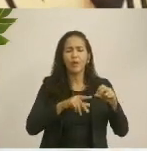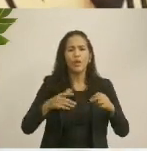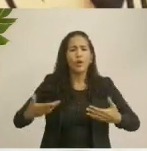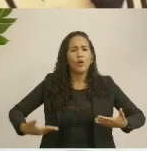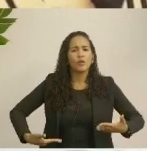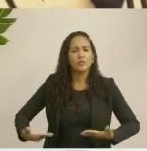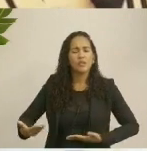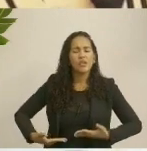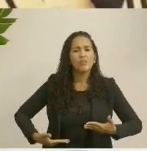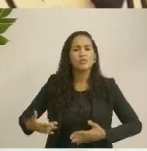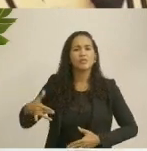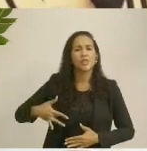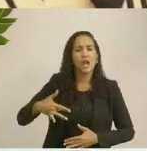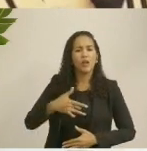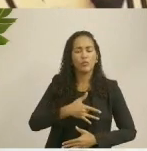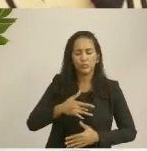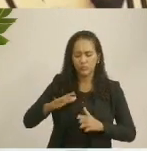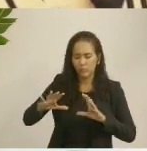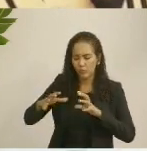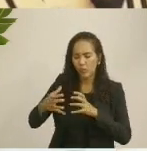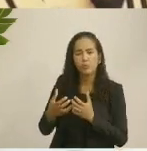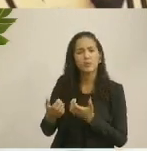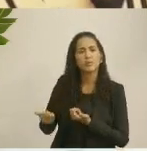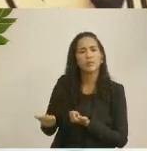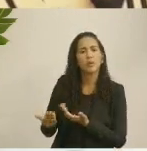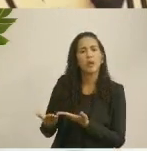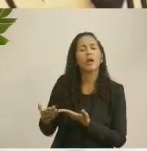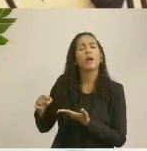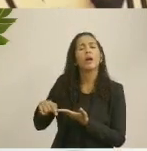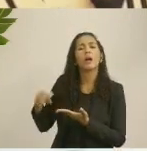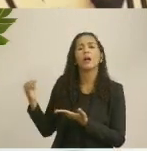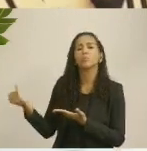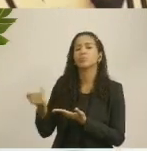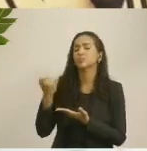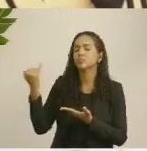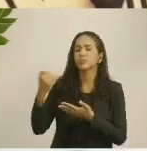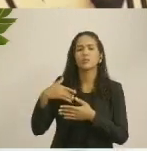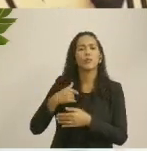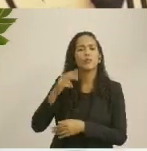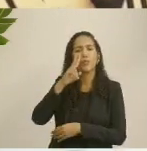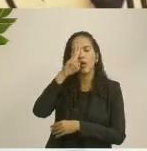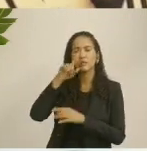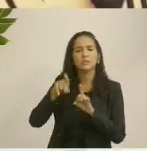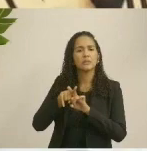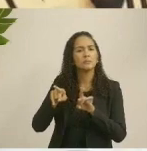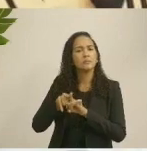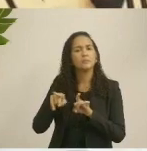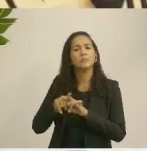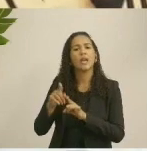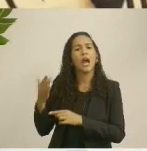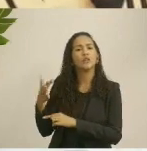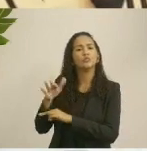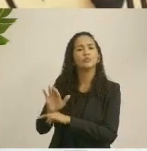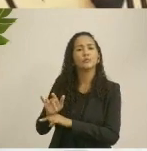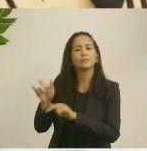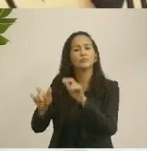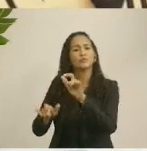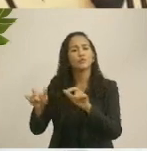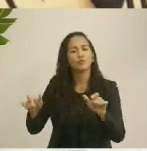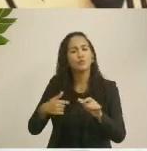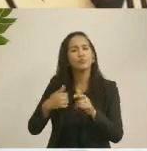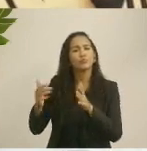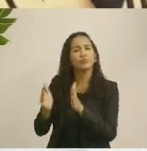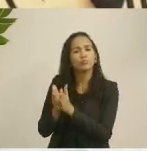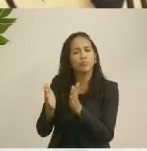a powerful way to reach people often in remote areas, often living at very